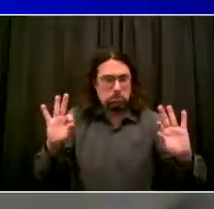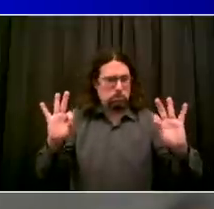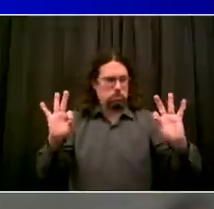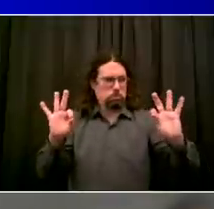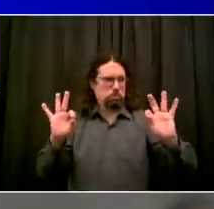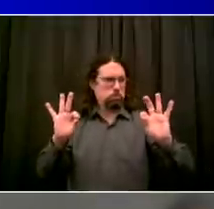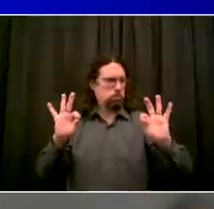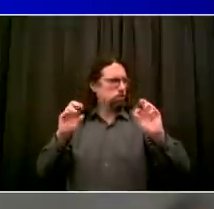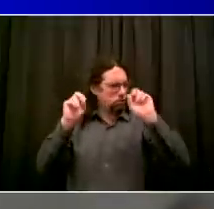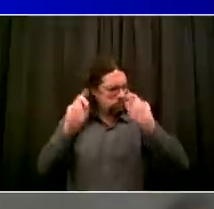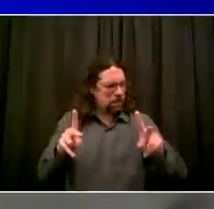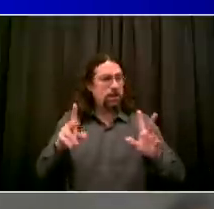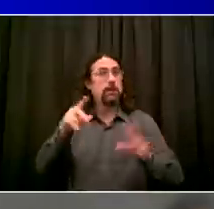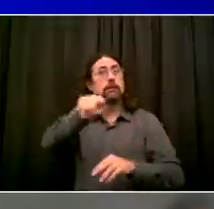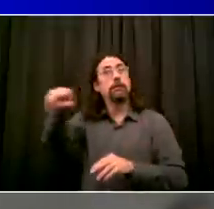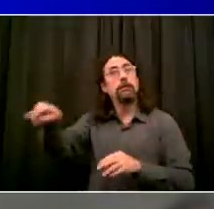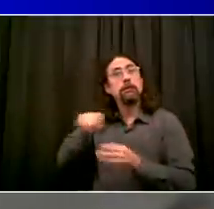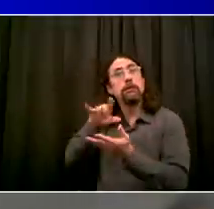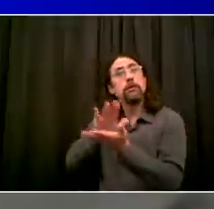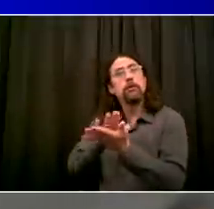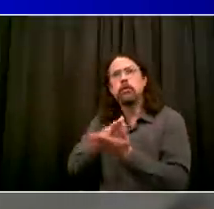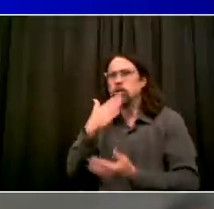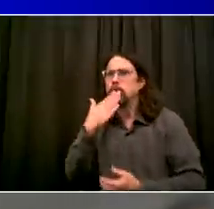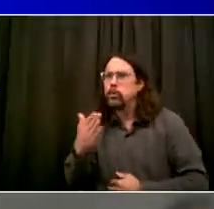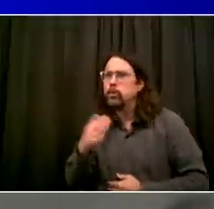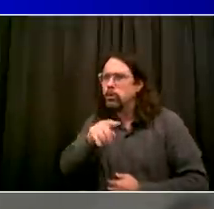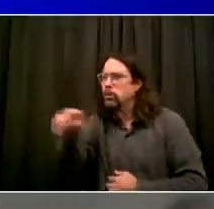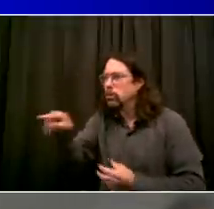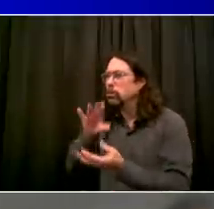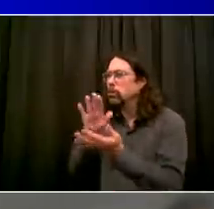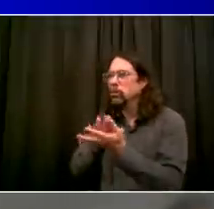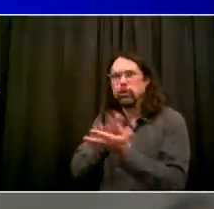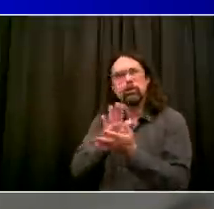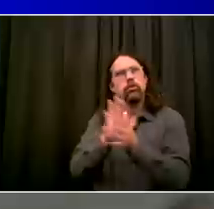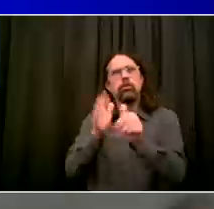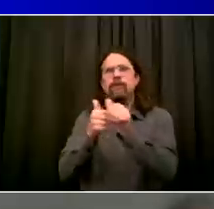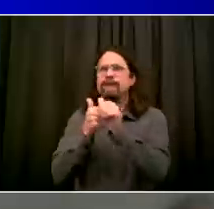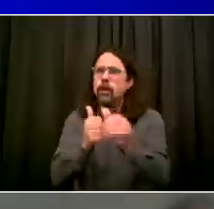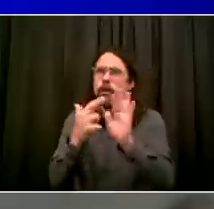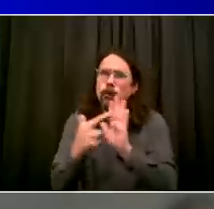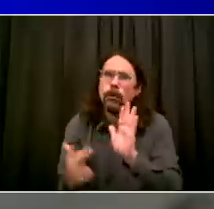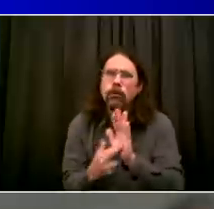and it's proven by the testing we're seeing at our schools. We're going to keep that testing going